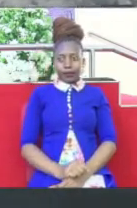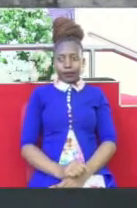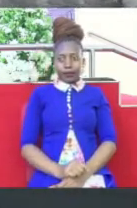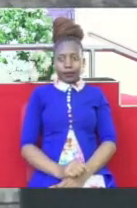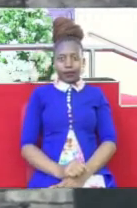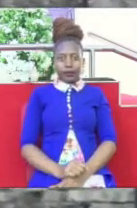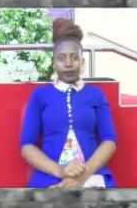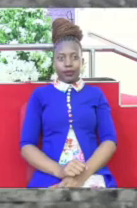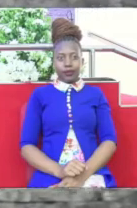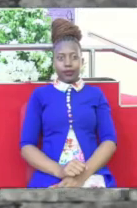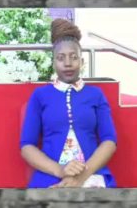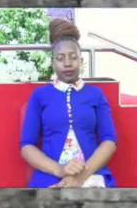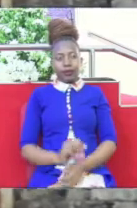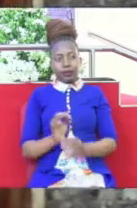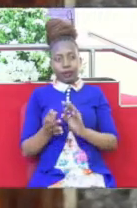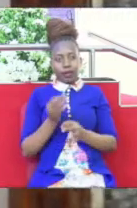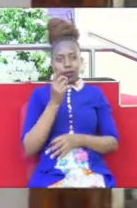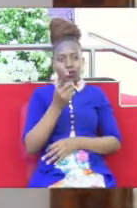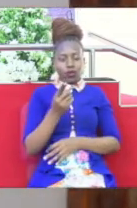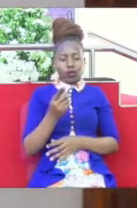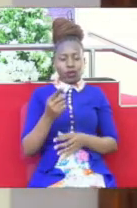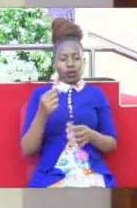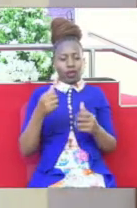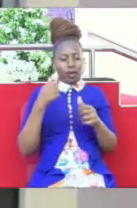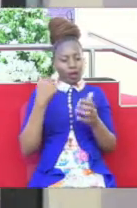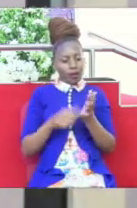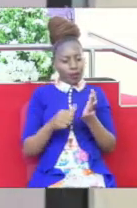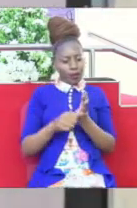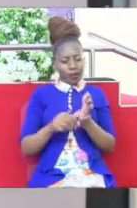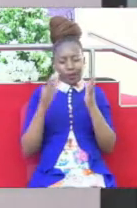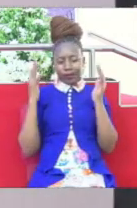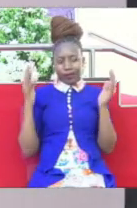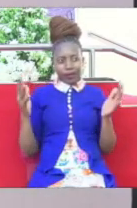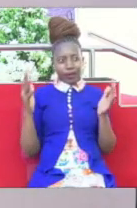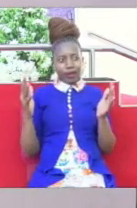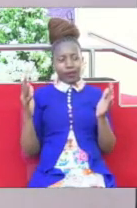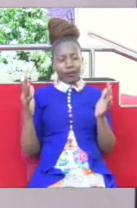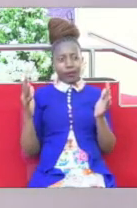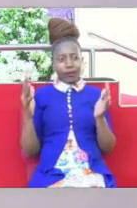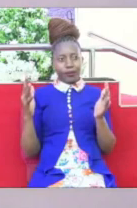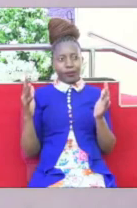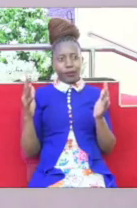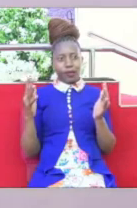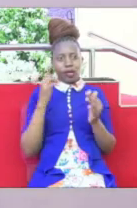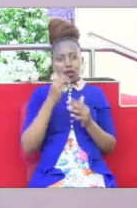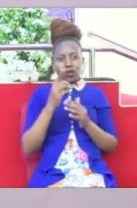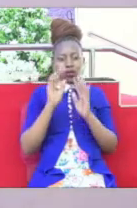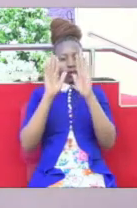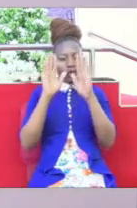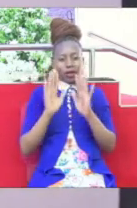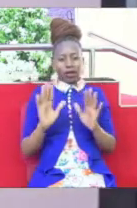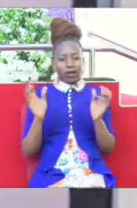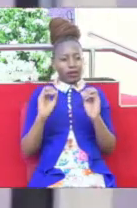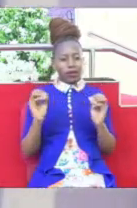you are, kama uko katika shida kubwa, the less likely you will be concerned about who helps you. Ni usikue mtu